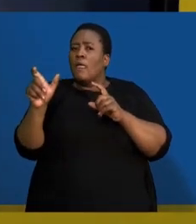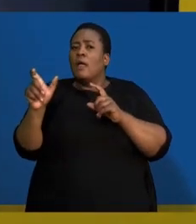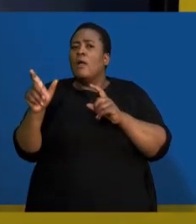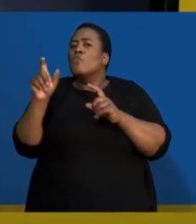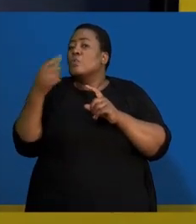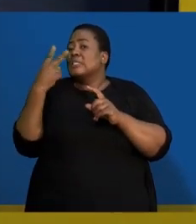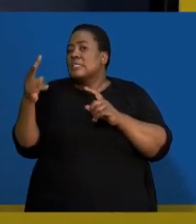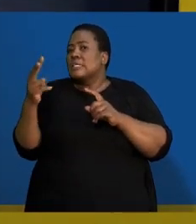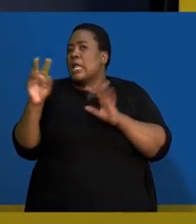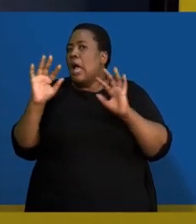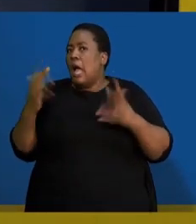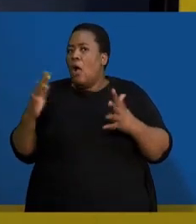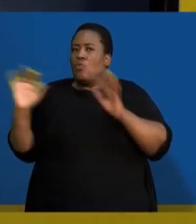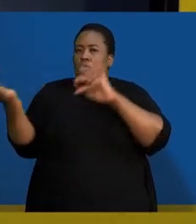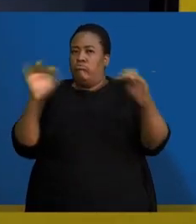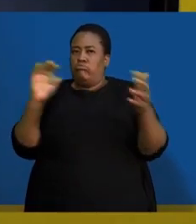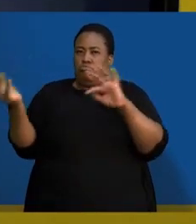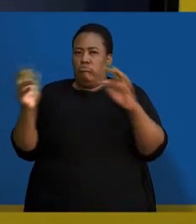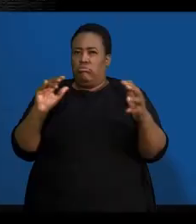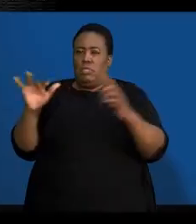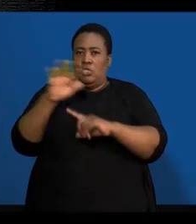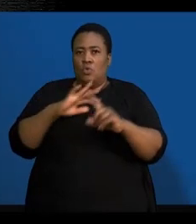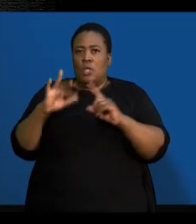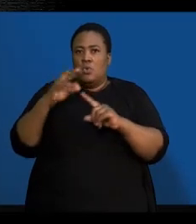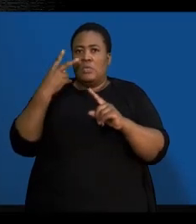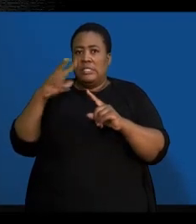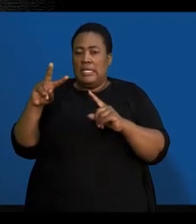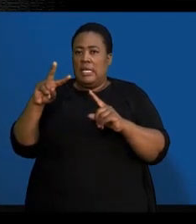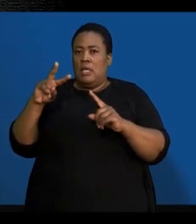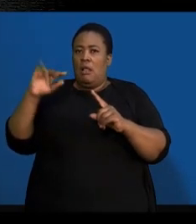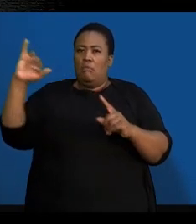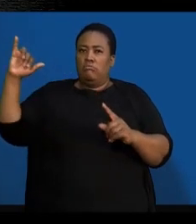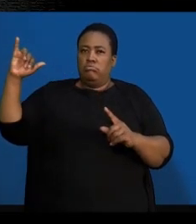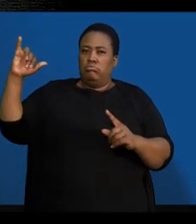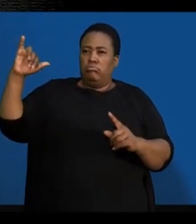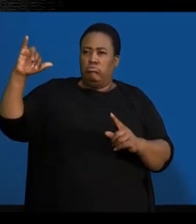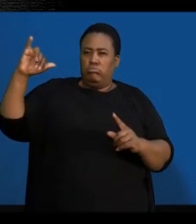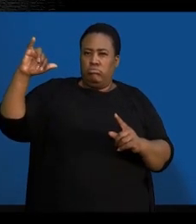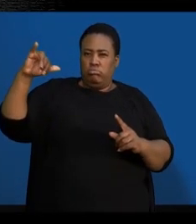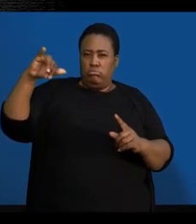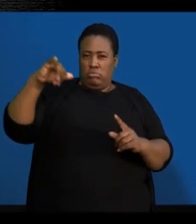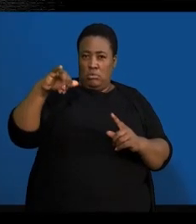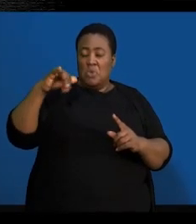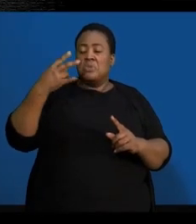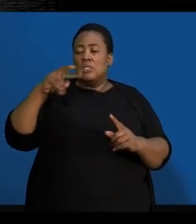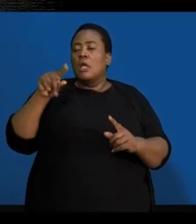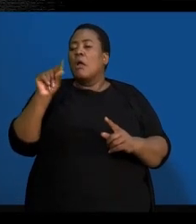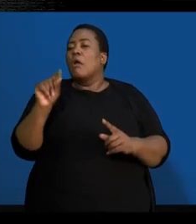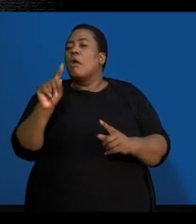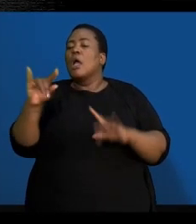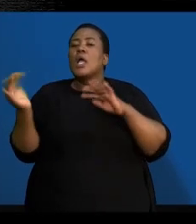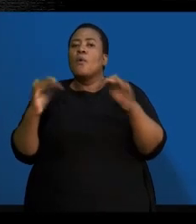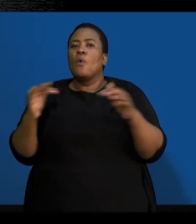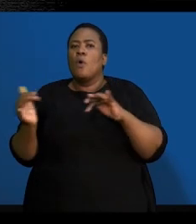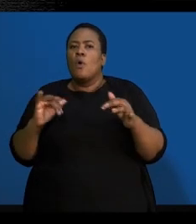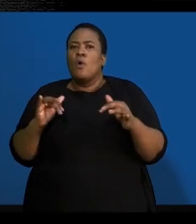is a war situation? Okay, you can see a fighter jet there. It's a war situation. And it looks